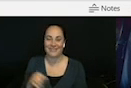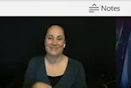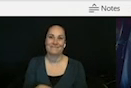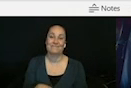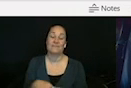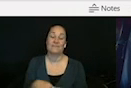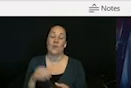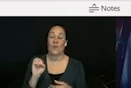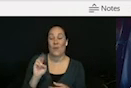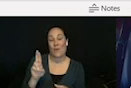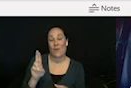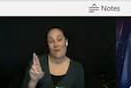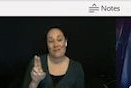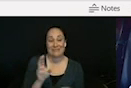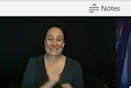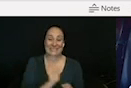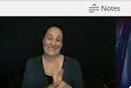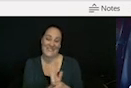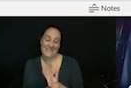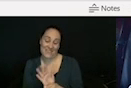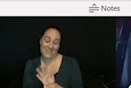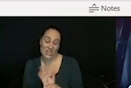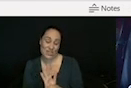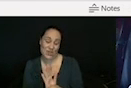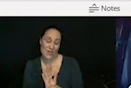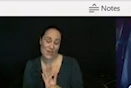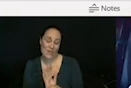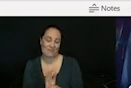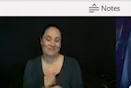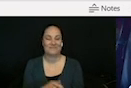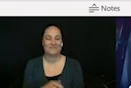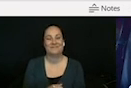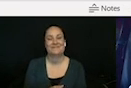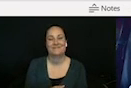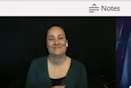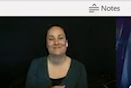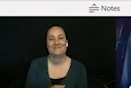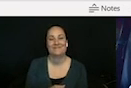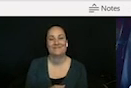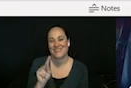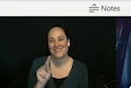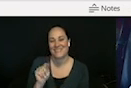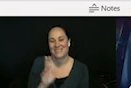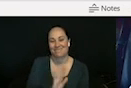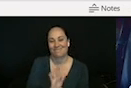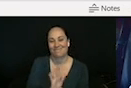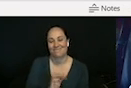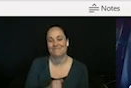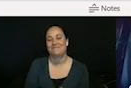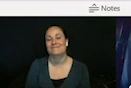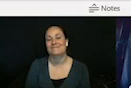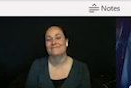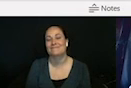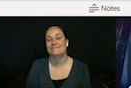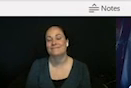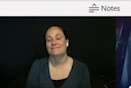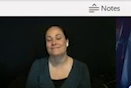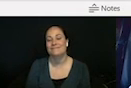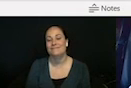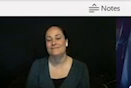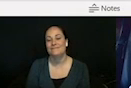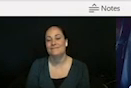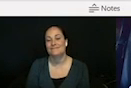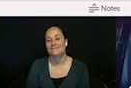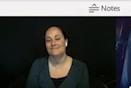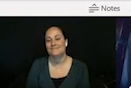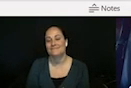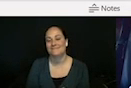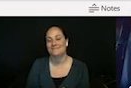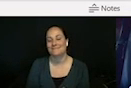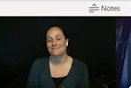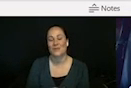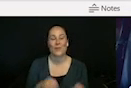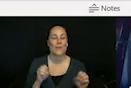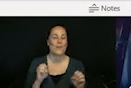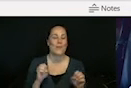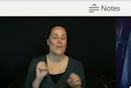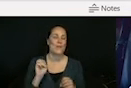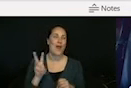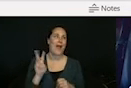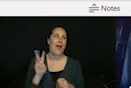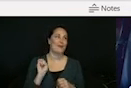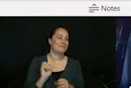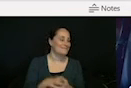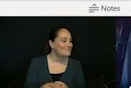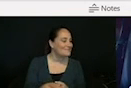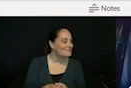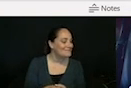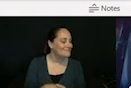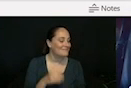That won't blow your mind. Salvador Dali will take away by blowing your mind. Wow. All right, so